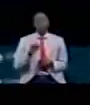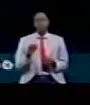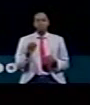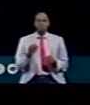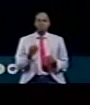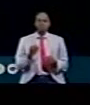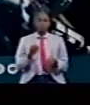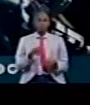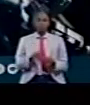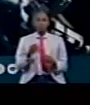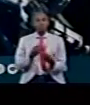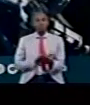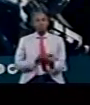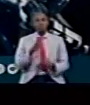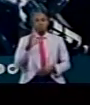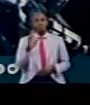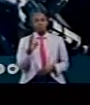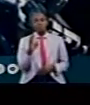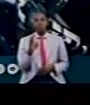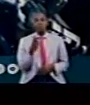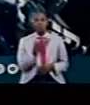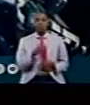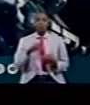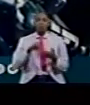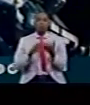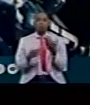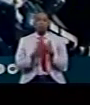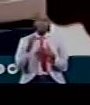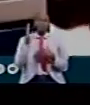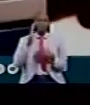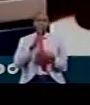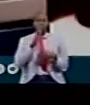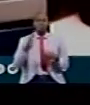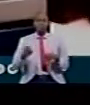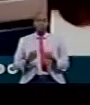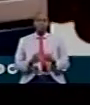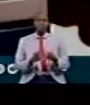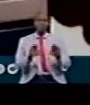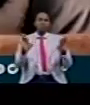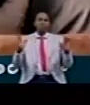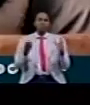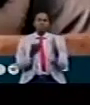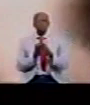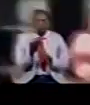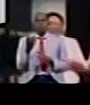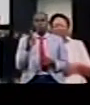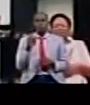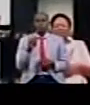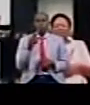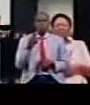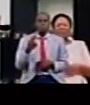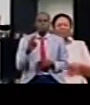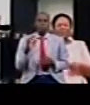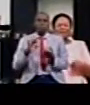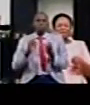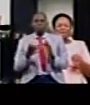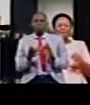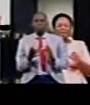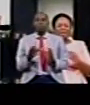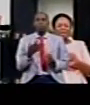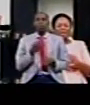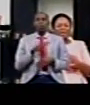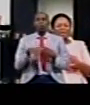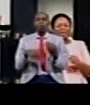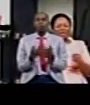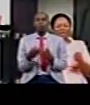be what you have make us to be, Lord, in Jesus' name. You say, for this cause,